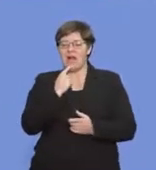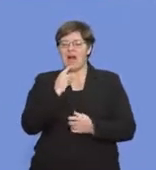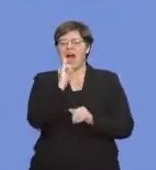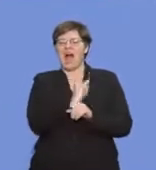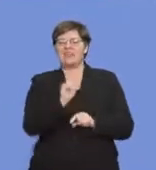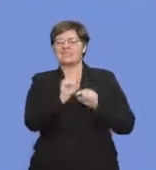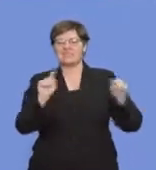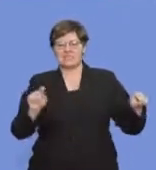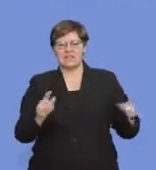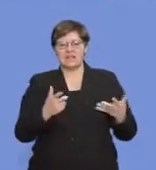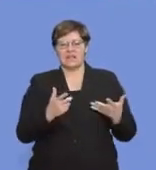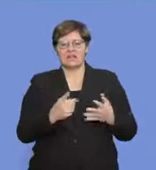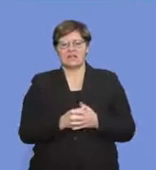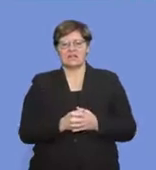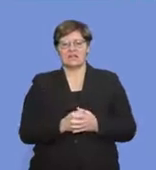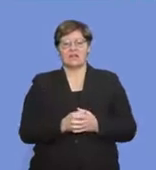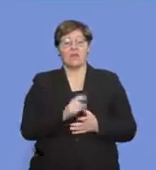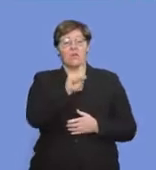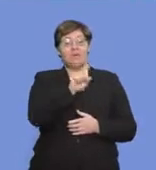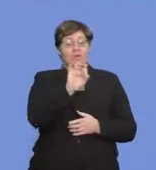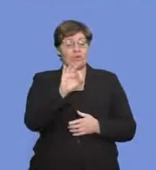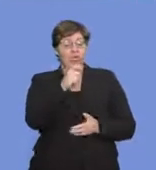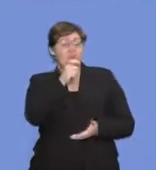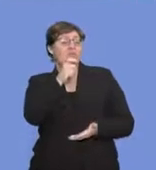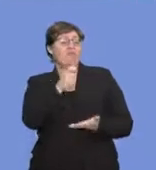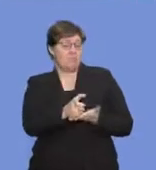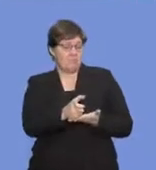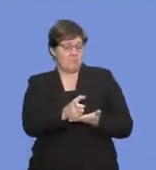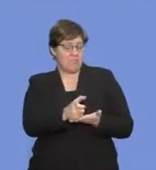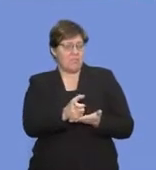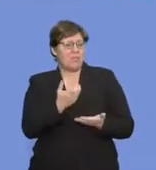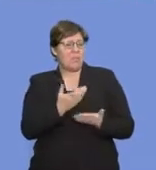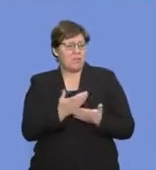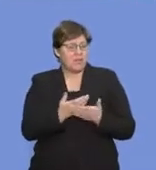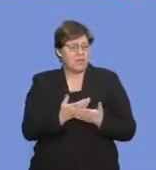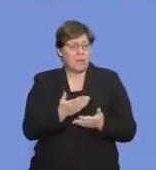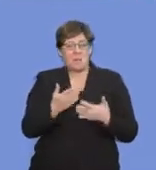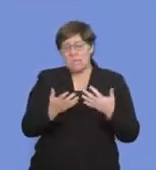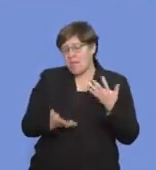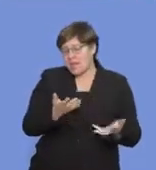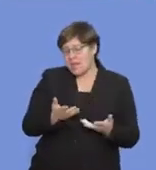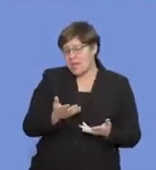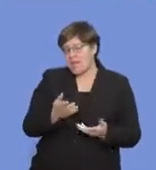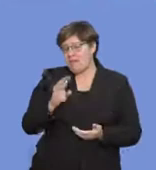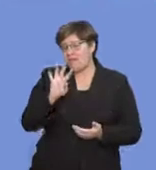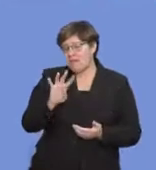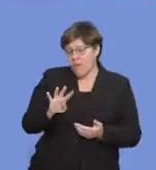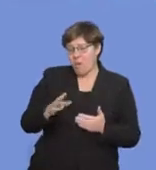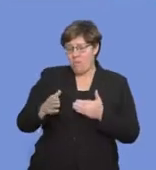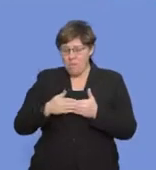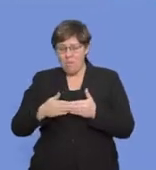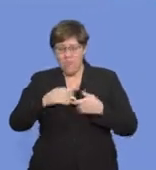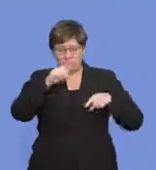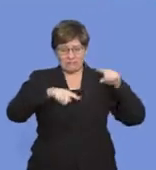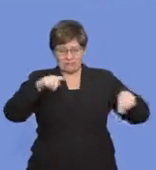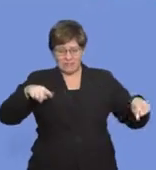are 17, well there are 13 confirmed and possibly another 4 or even more different species